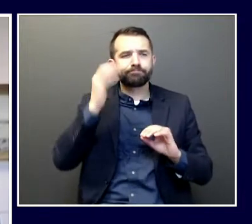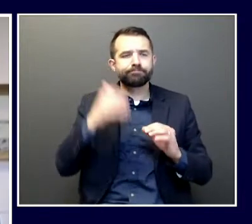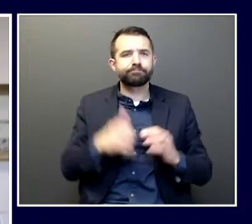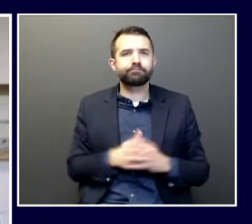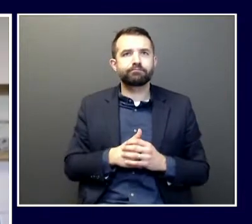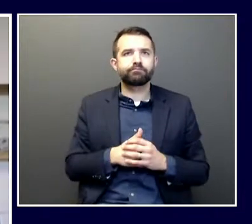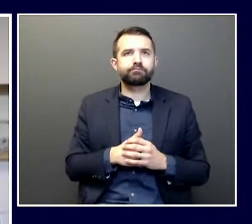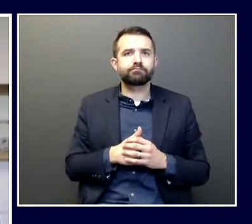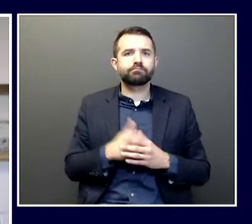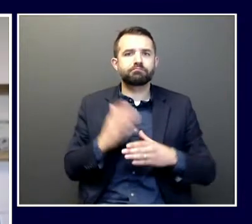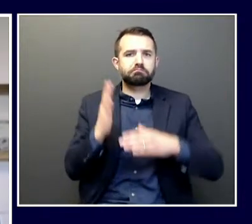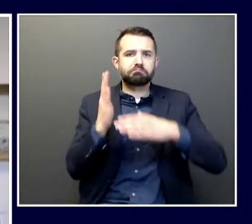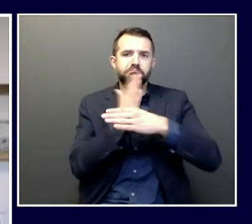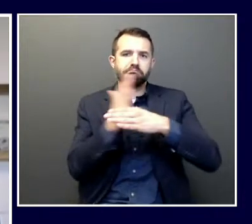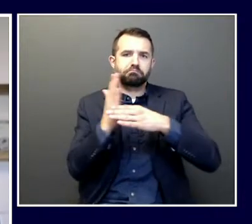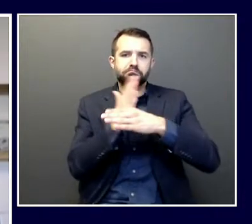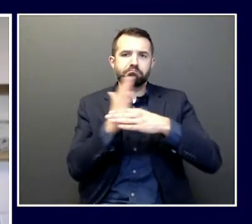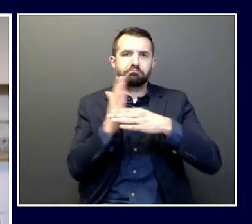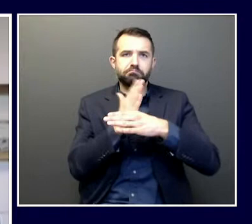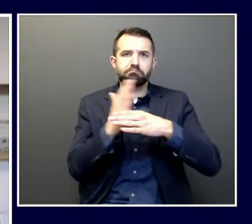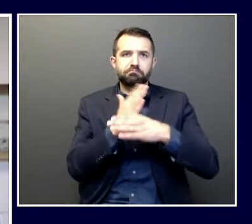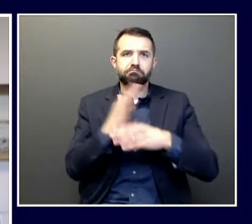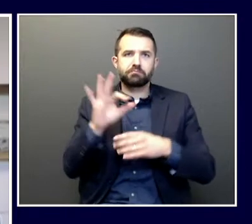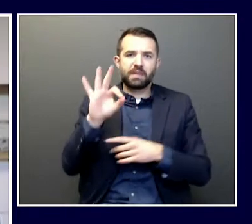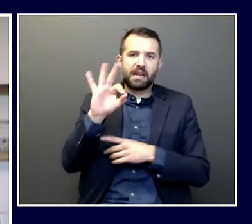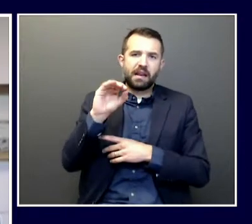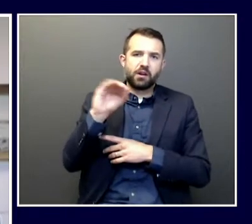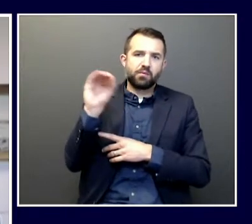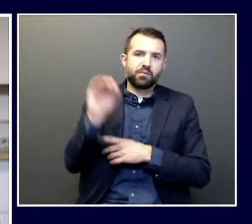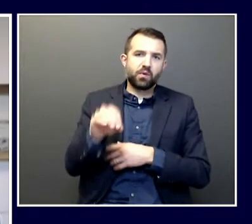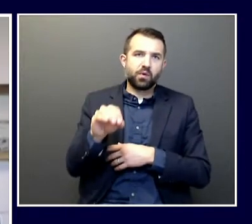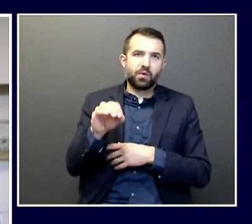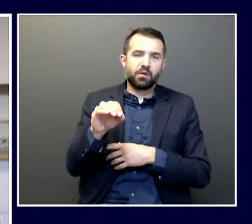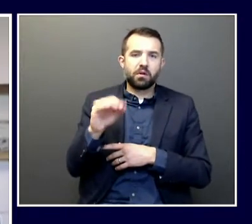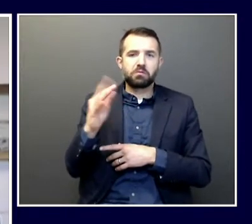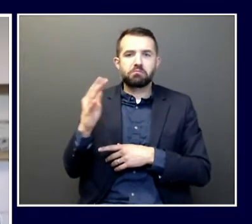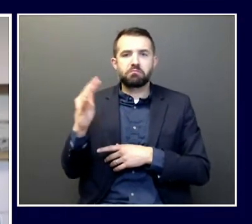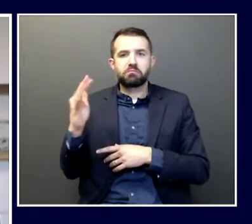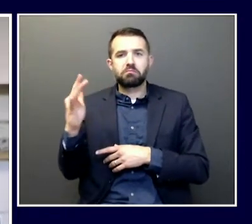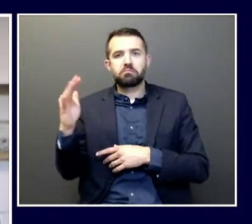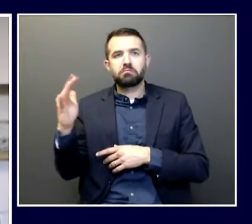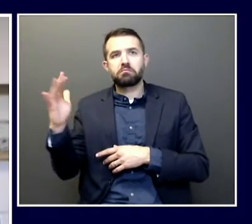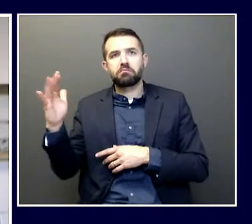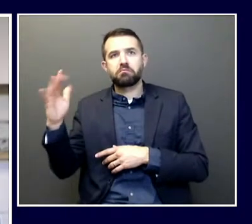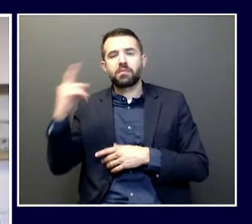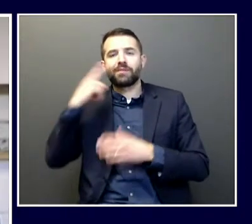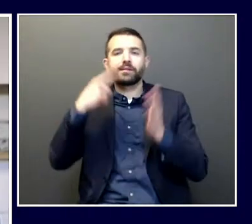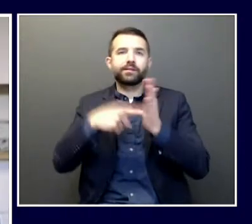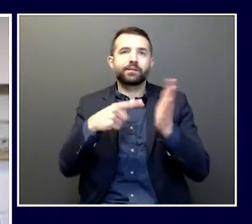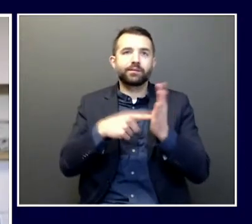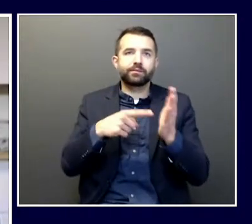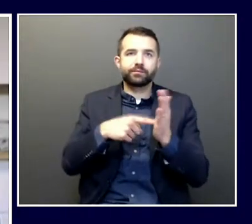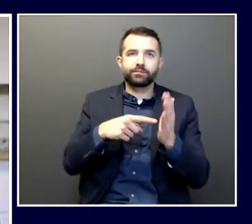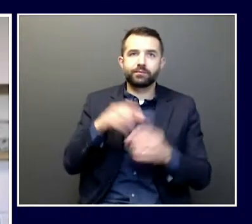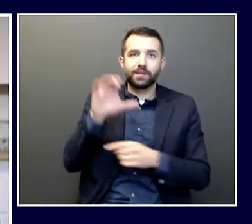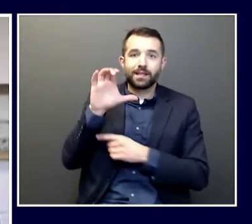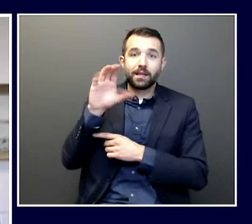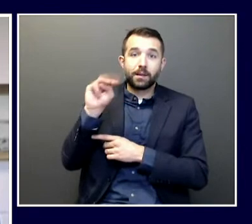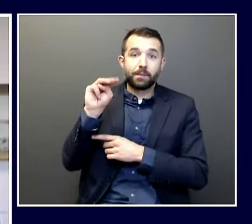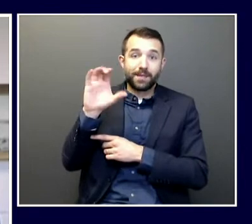90th percentile, but I'm looking specifically at Central Maine Medical Center and Maine General, which have more